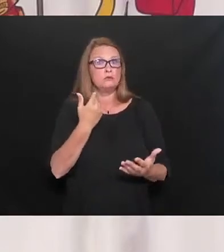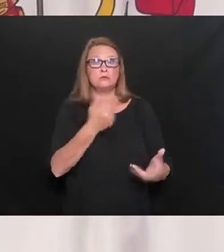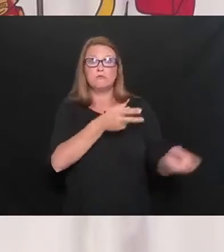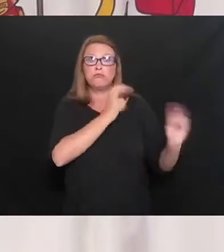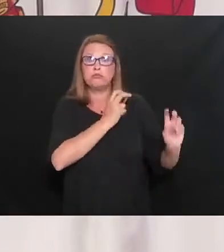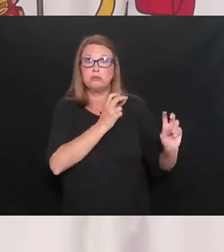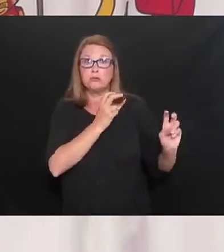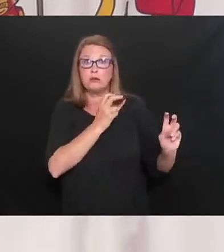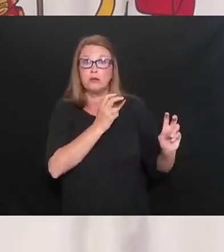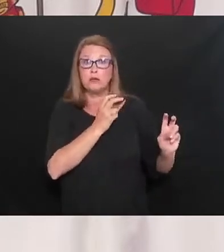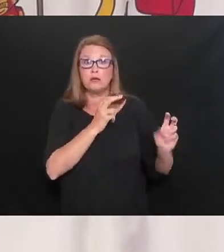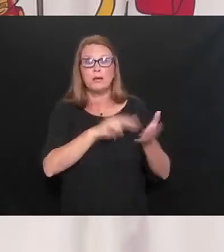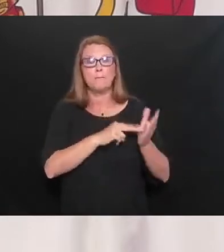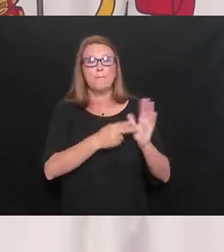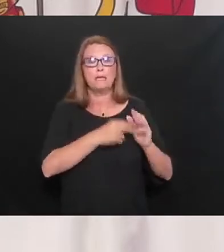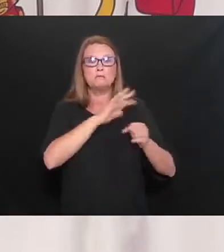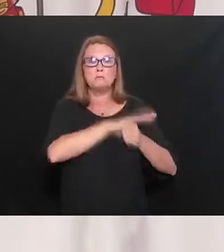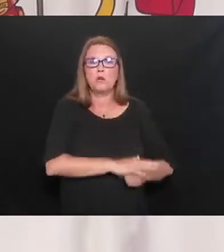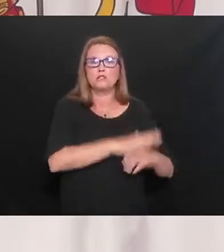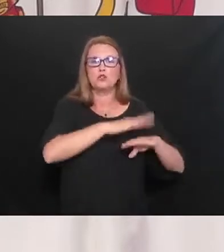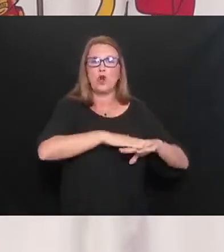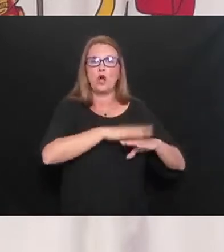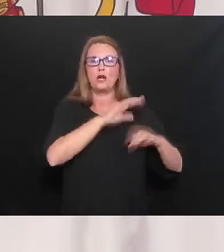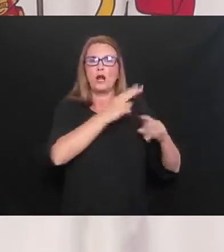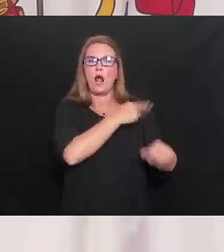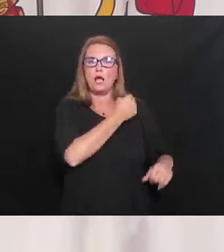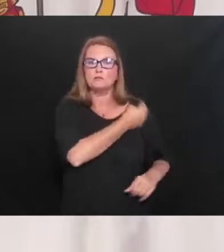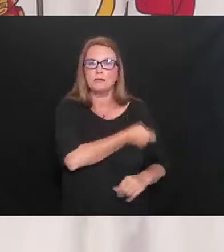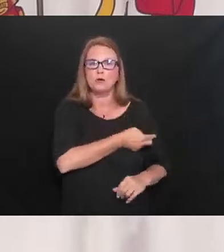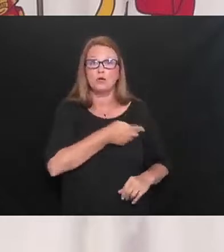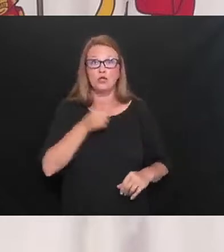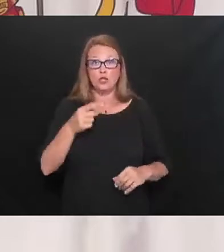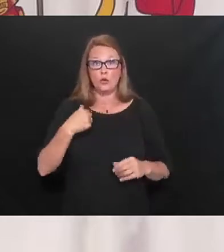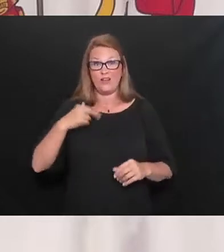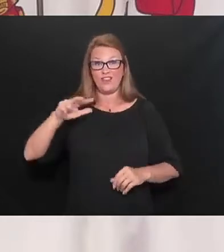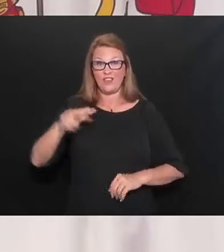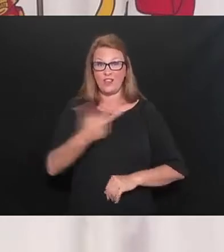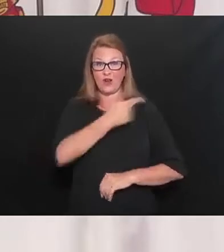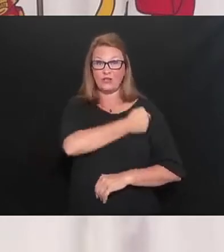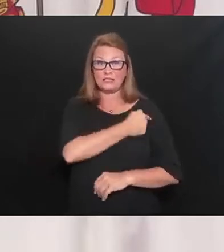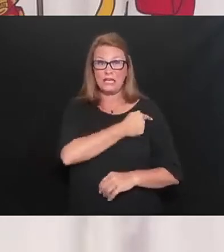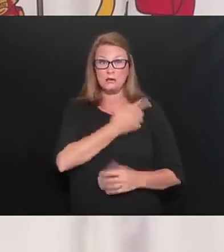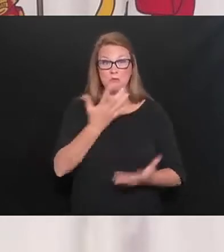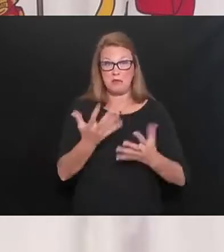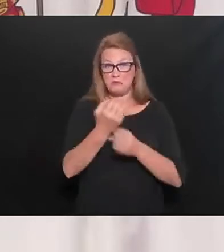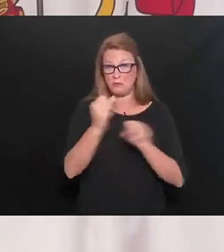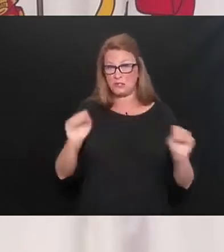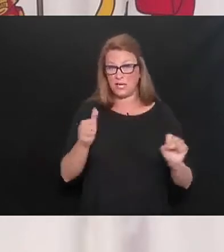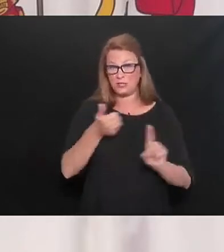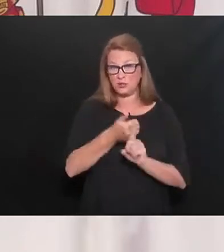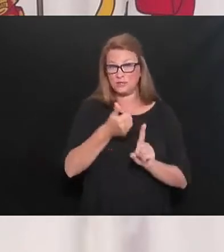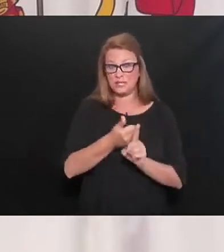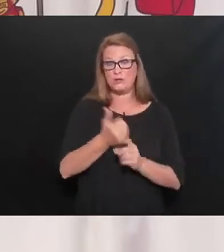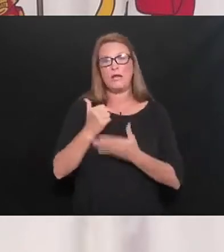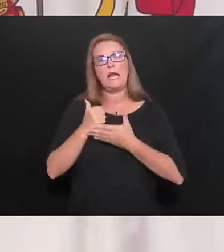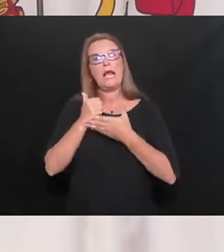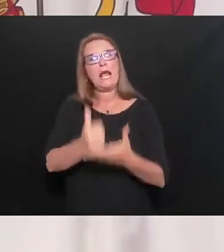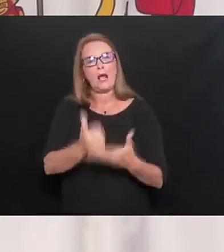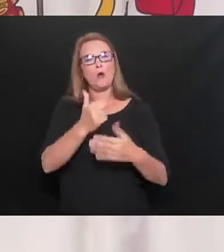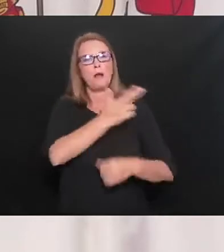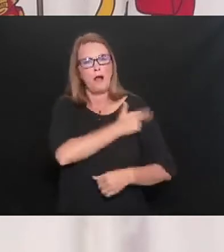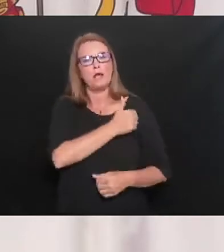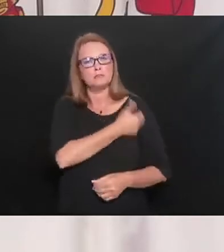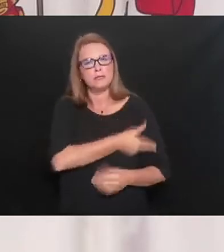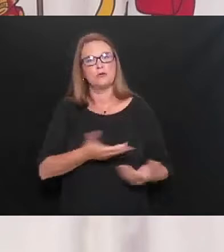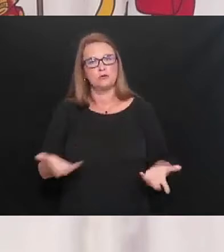more and more strain on the hospital. If you get the booster shot and it prevents you from getting this and everything, it will help our hospitals, and we really, really